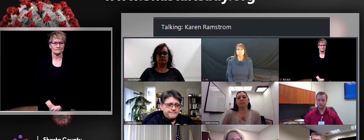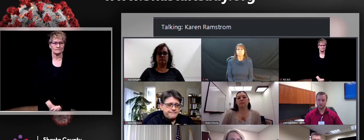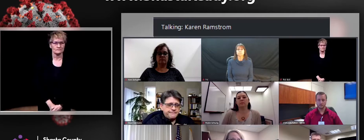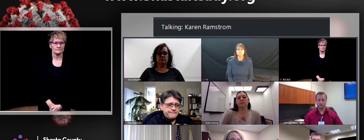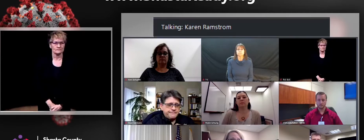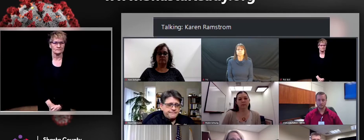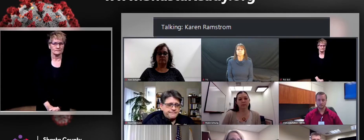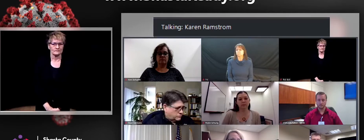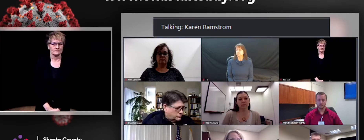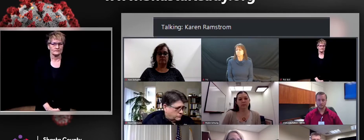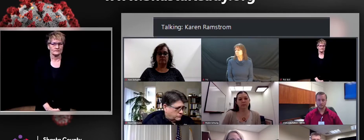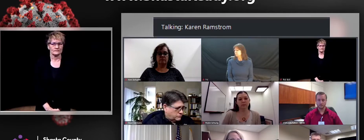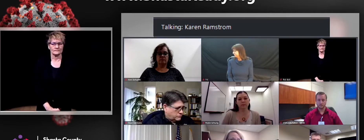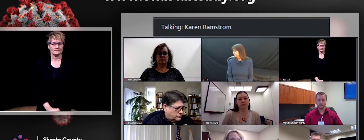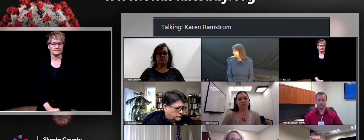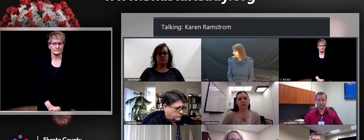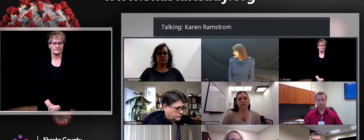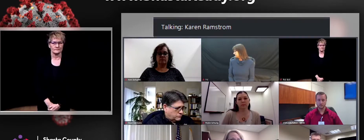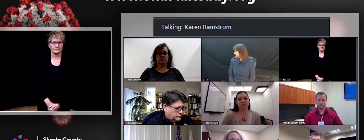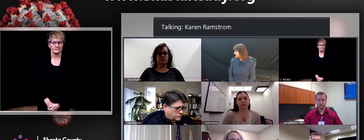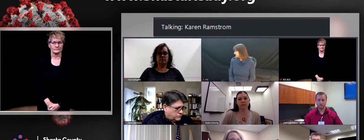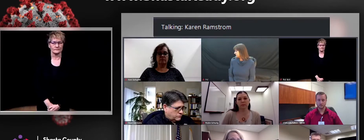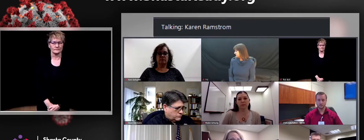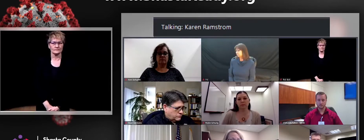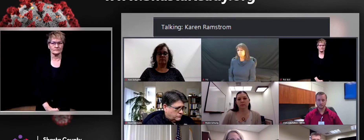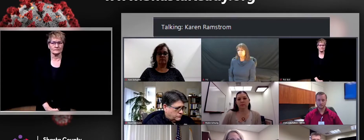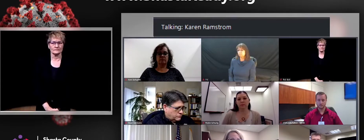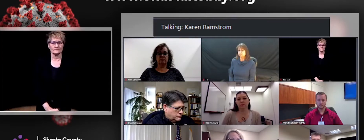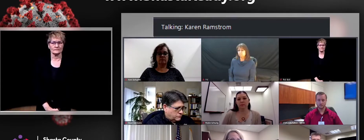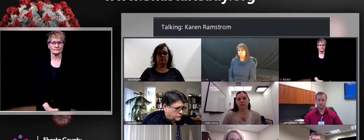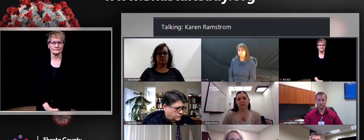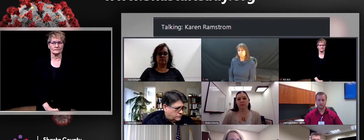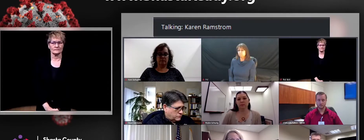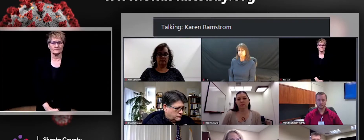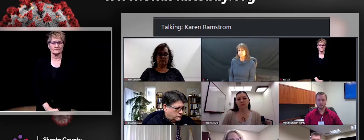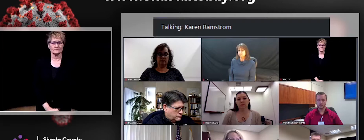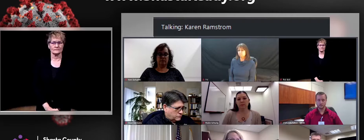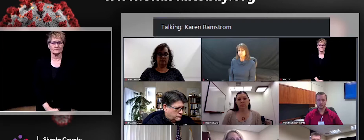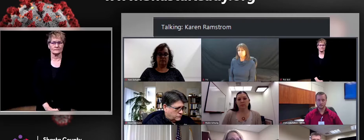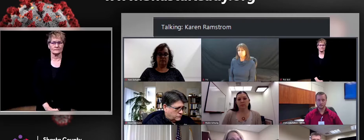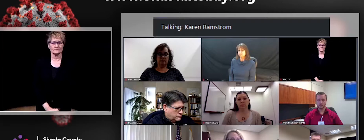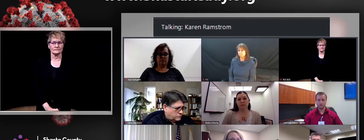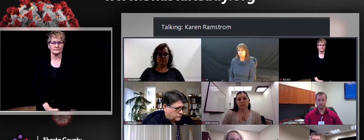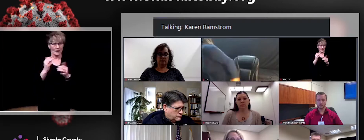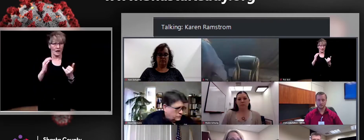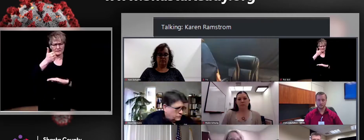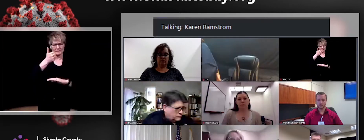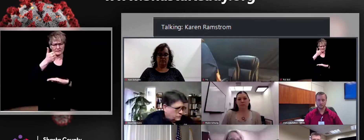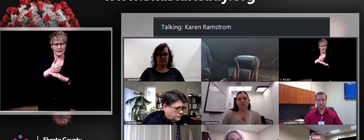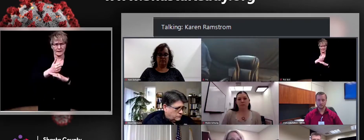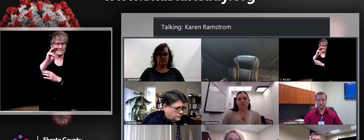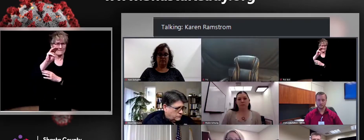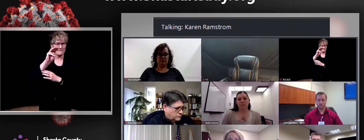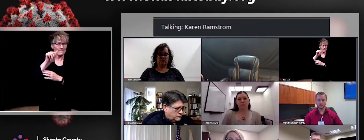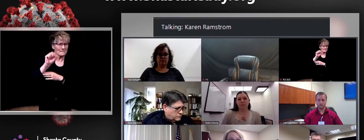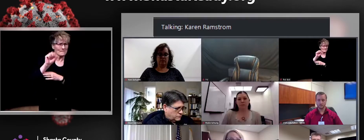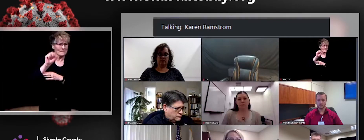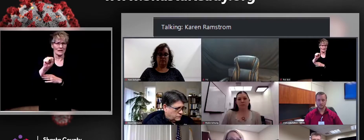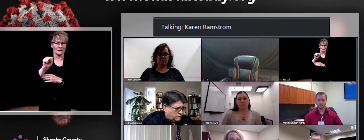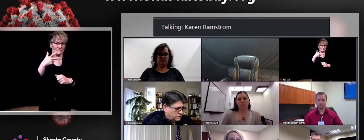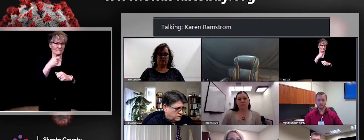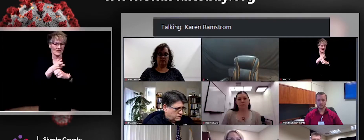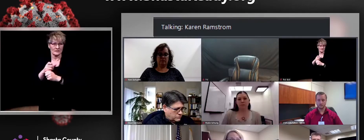In terms of our mass vaccination clinics, we're continuing to work to identify locations for those throughout the community and working with our healthcare